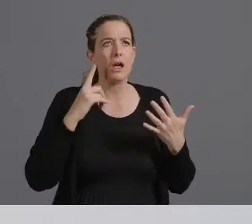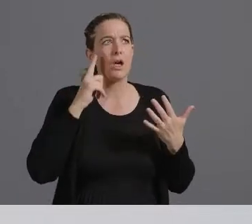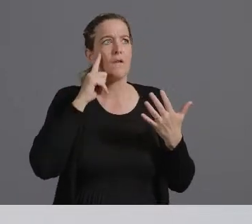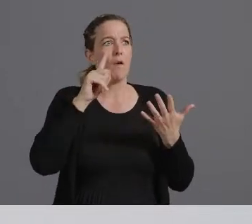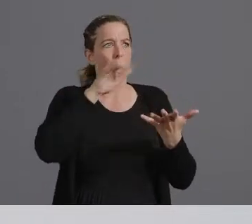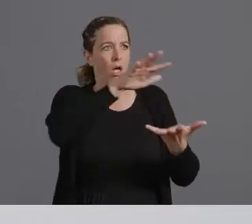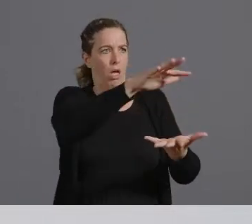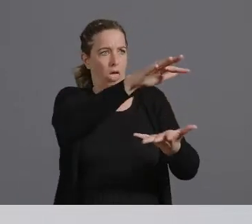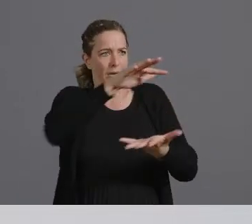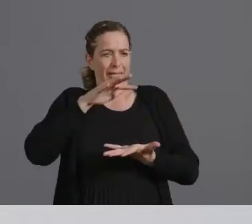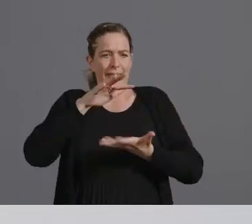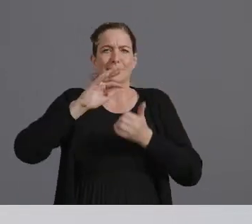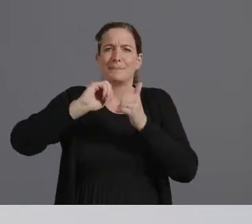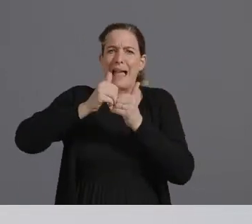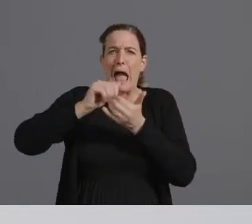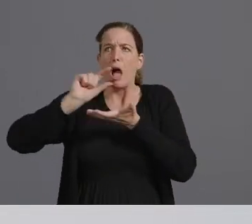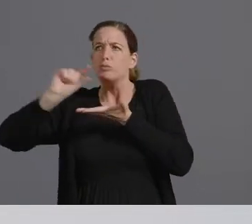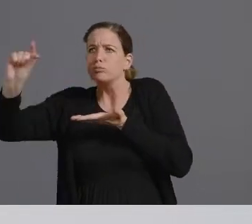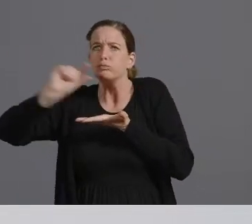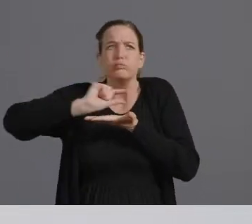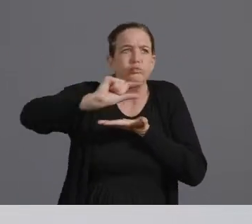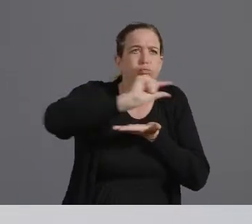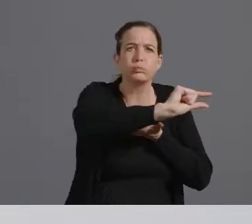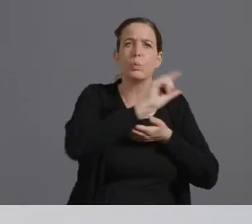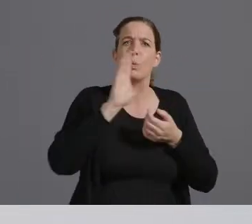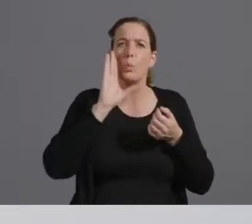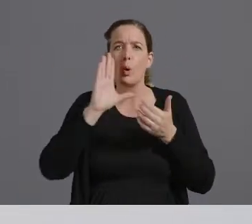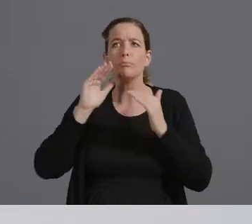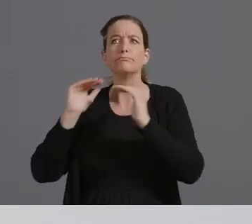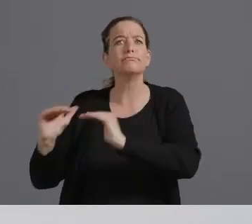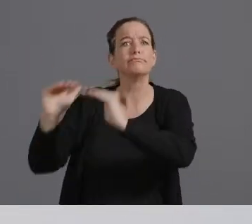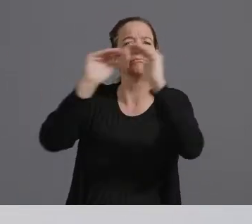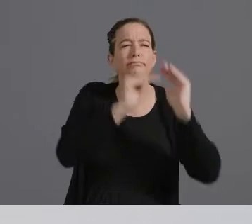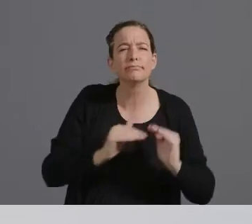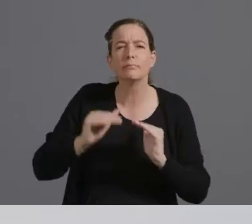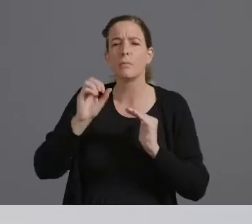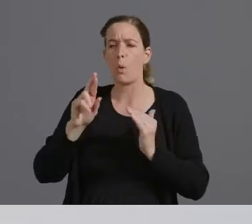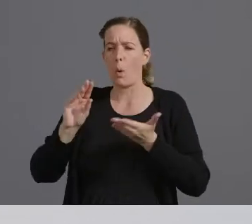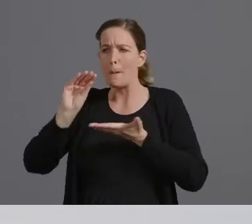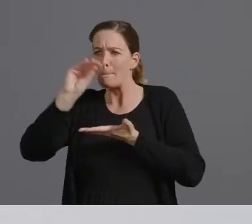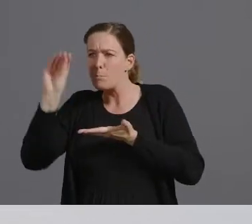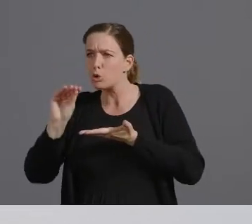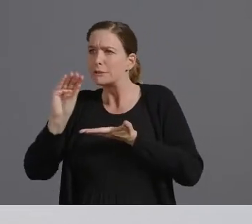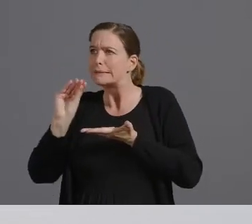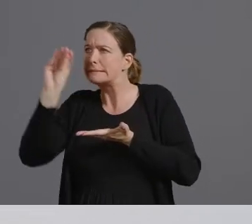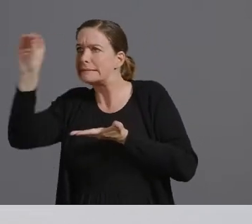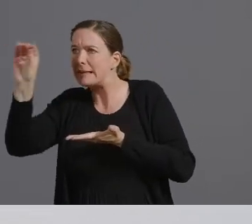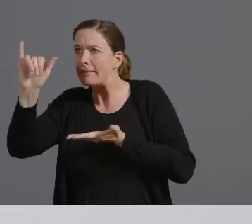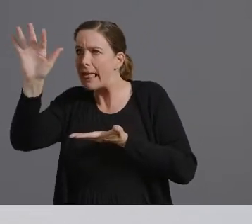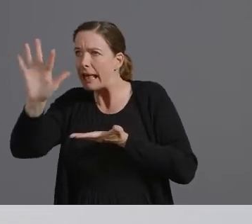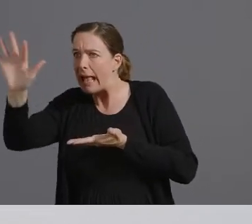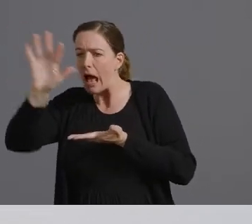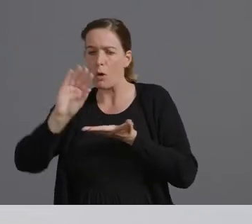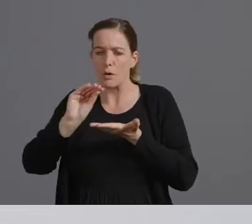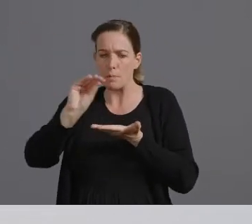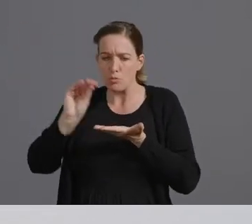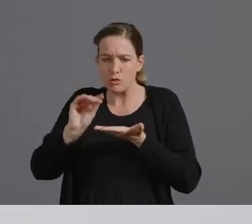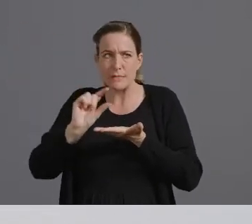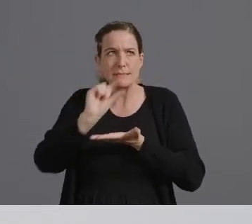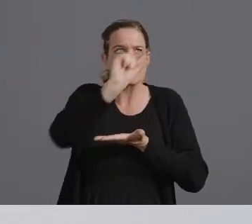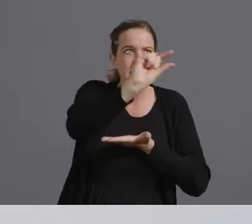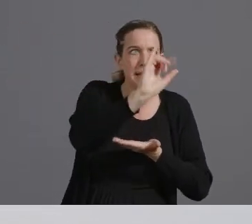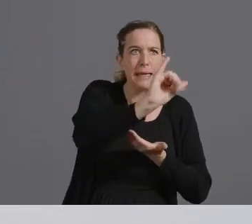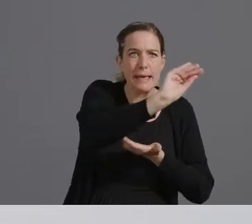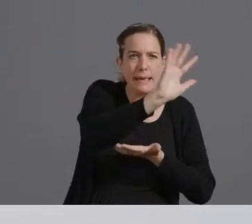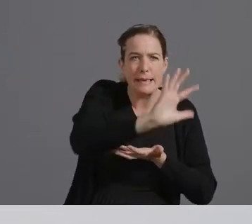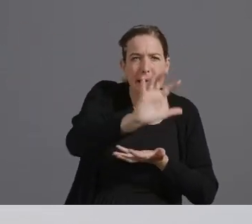be divided between them equally, or what percentage do you expect each county is going to get of the Johnson & Johnson? So the counties